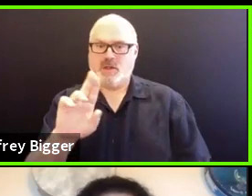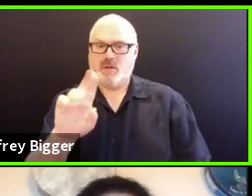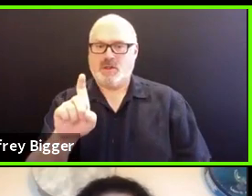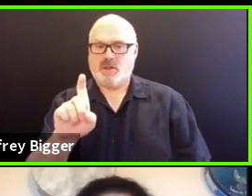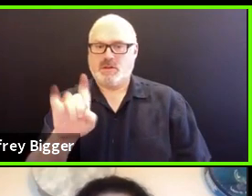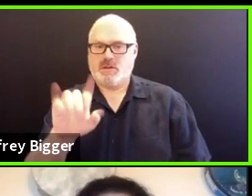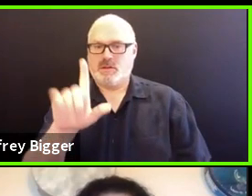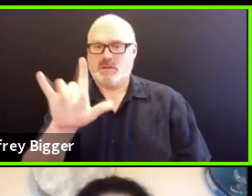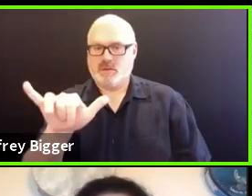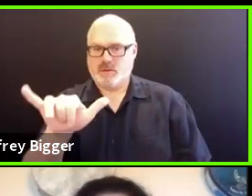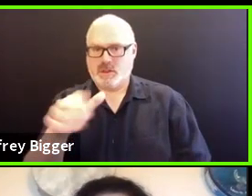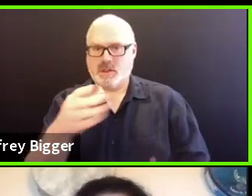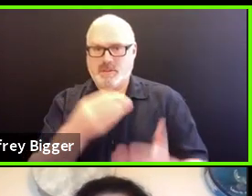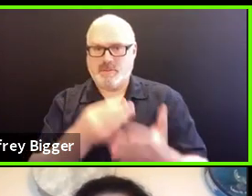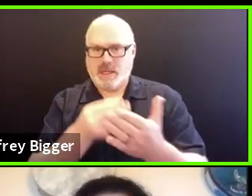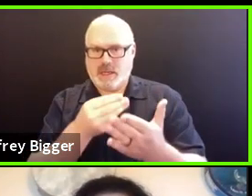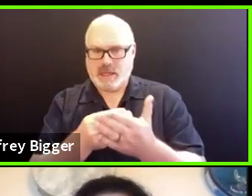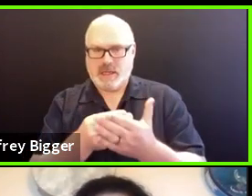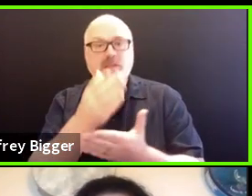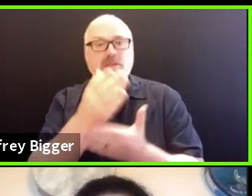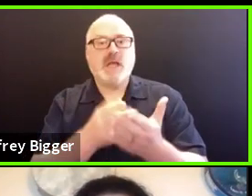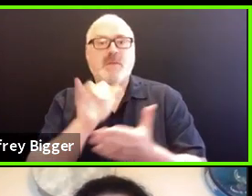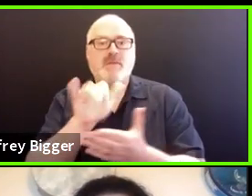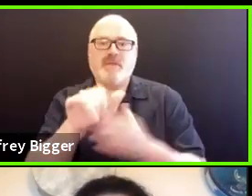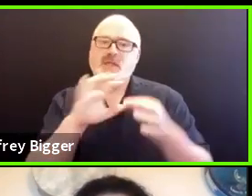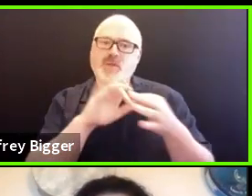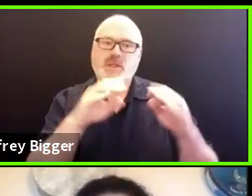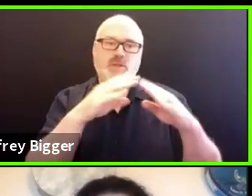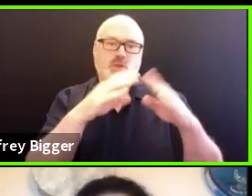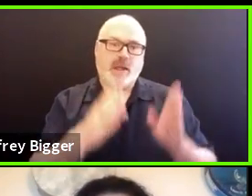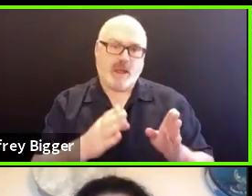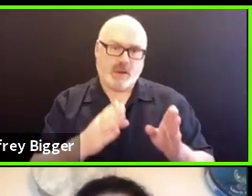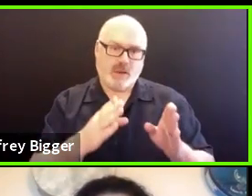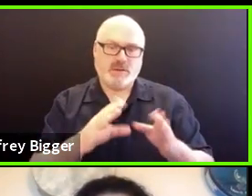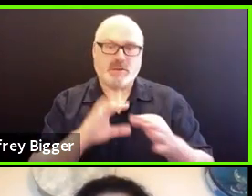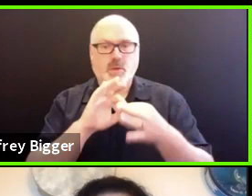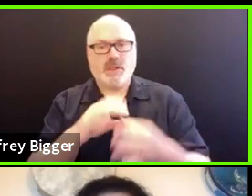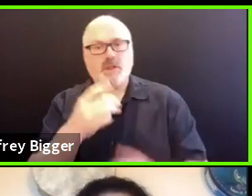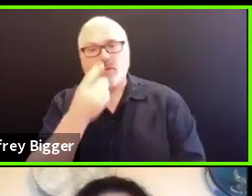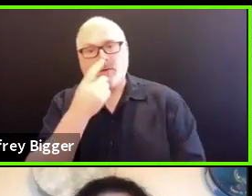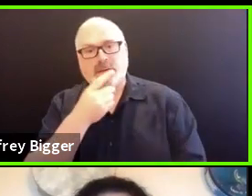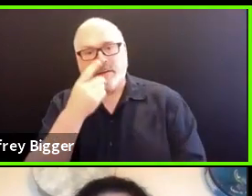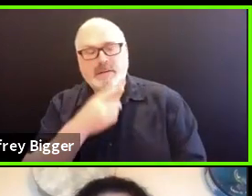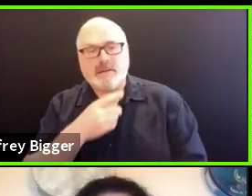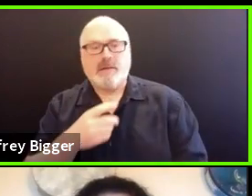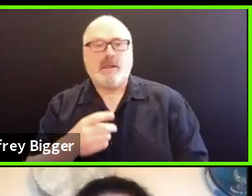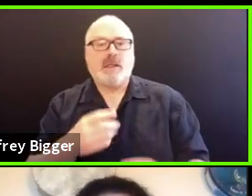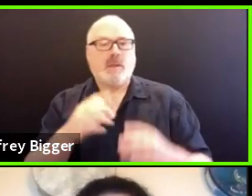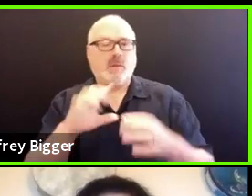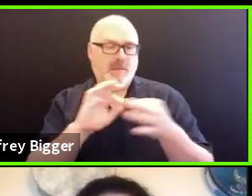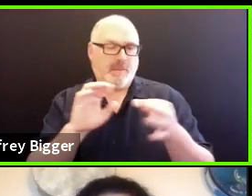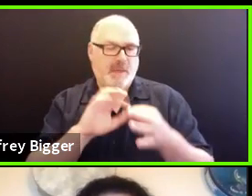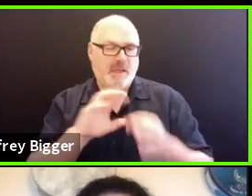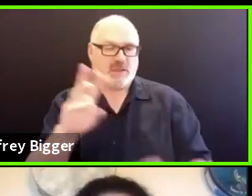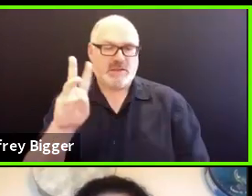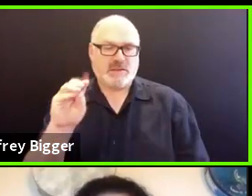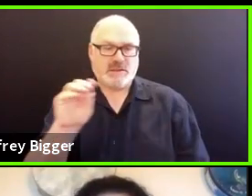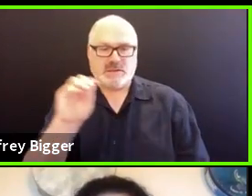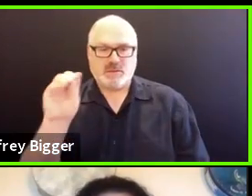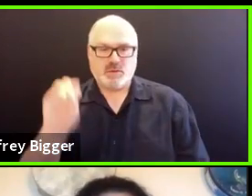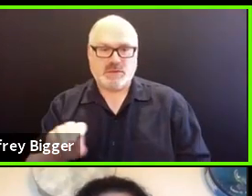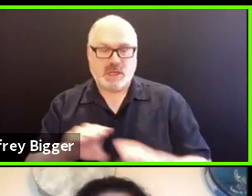revenues. Some of that is, of course, housing and dining. We've already mentioned the 60% opening